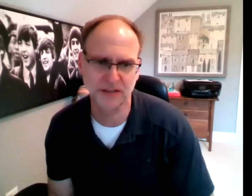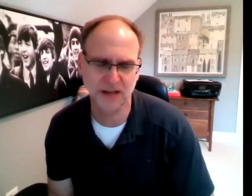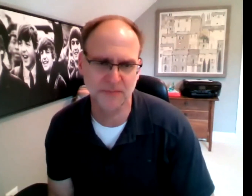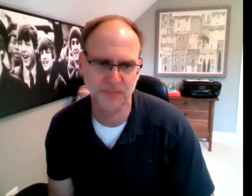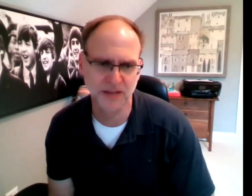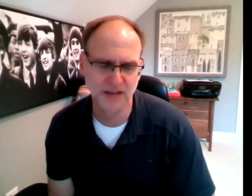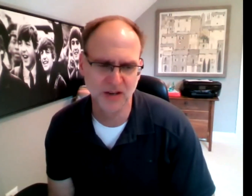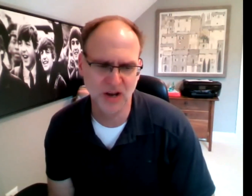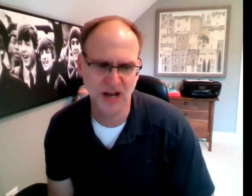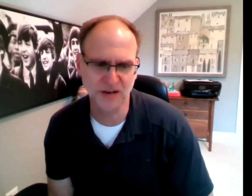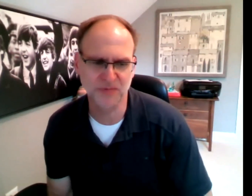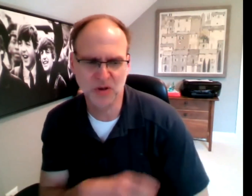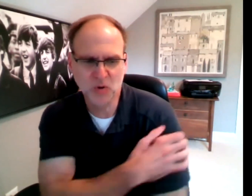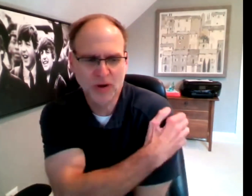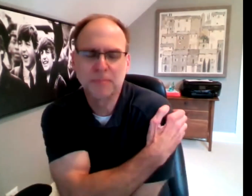is quite